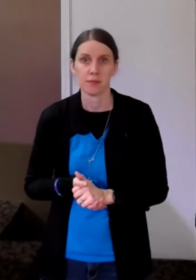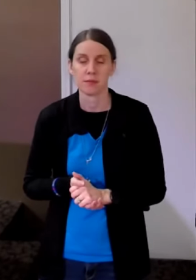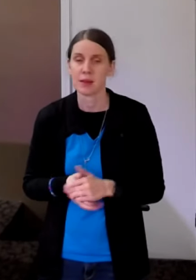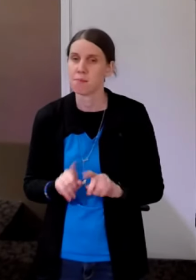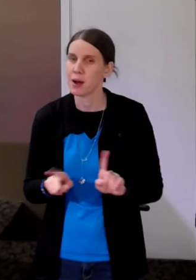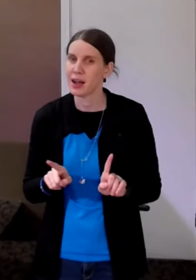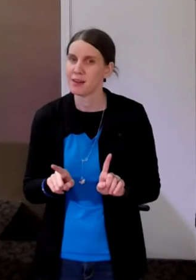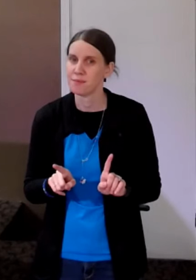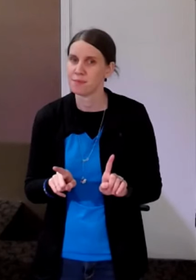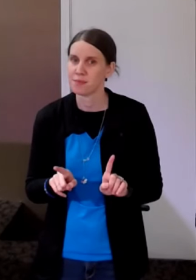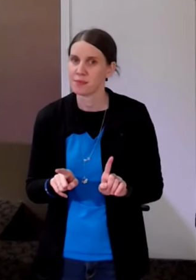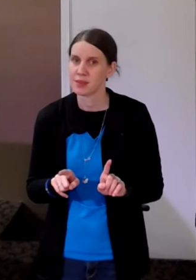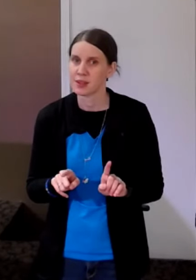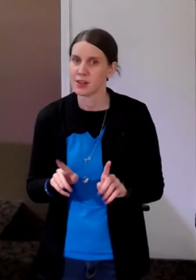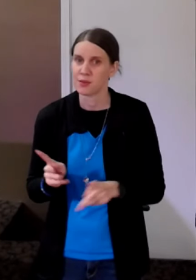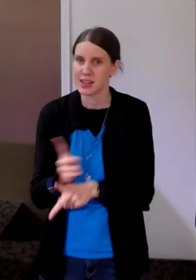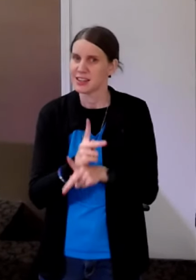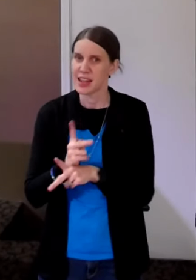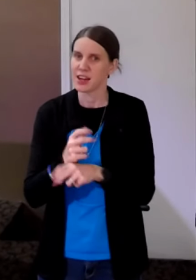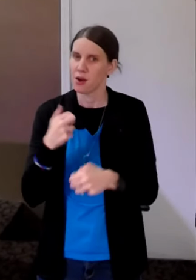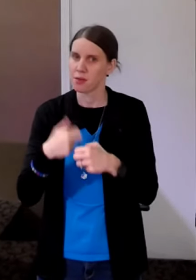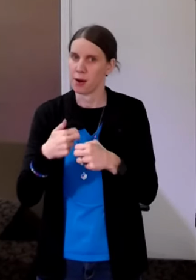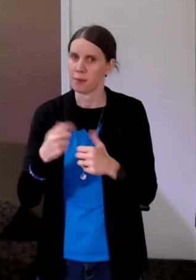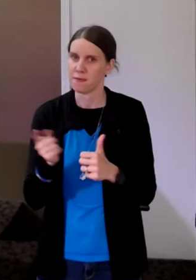But He had to take care of business first.